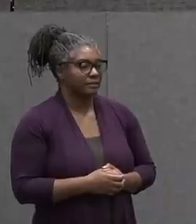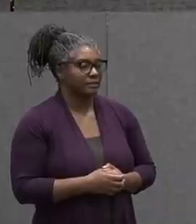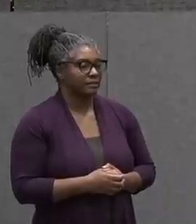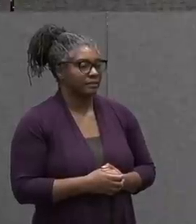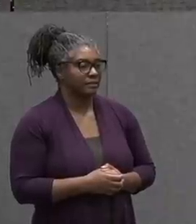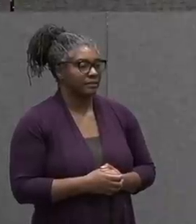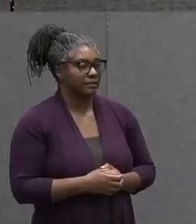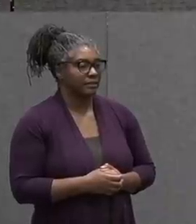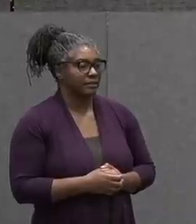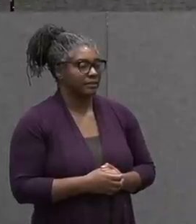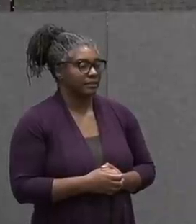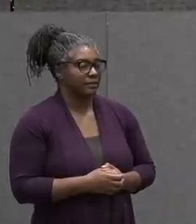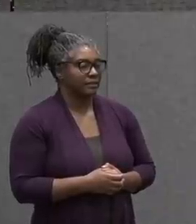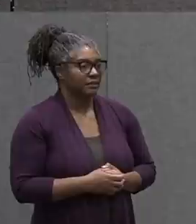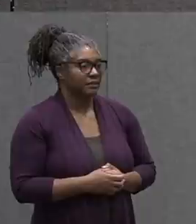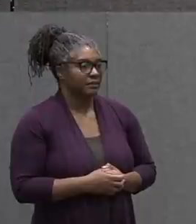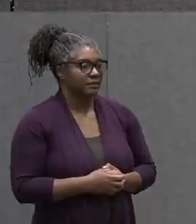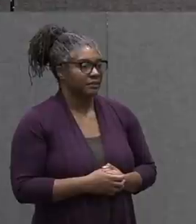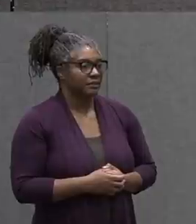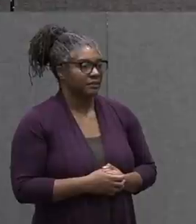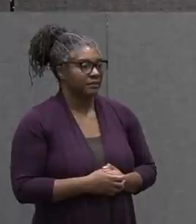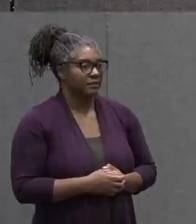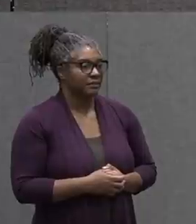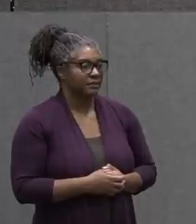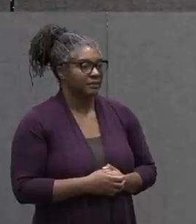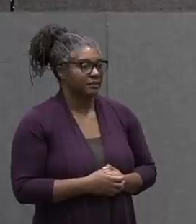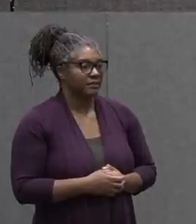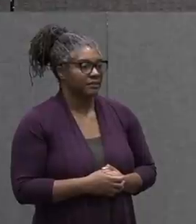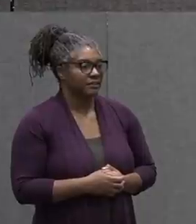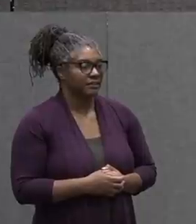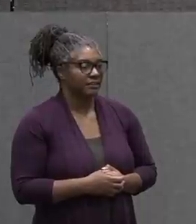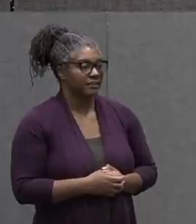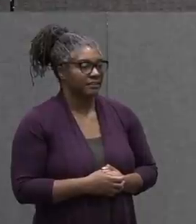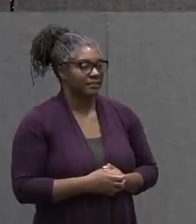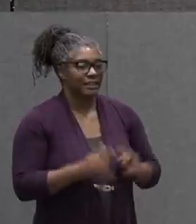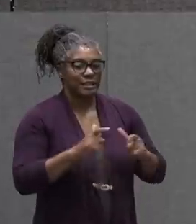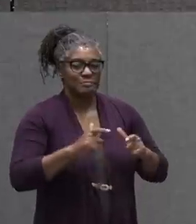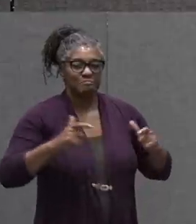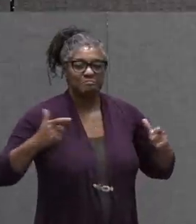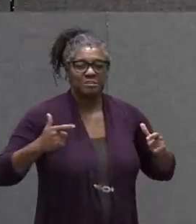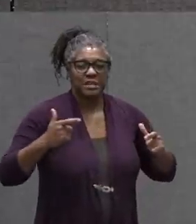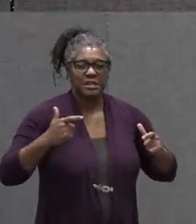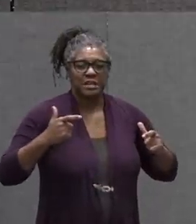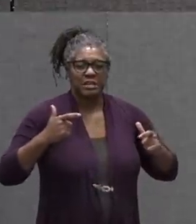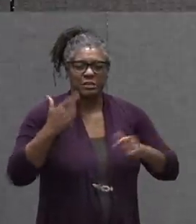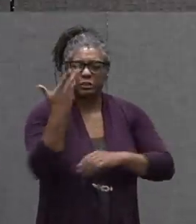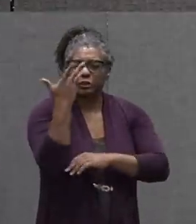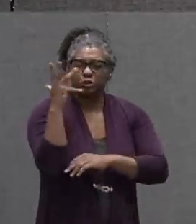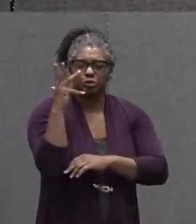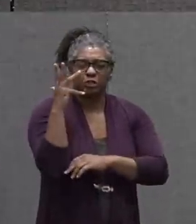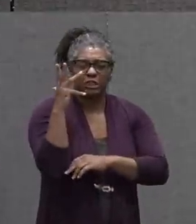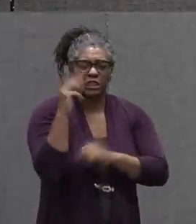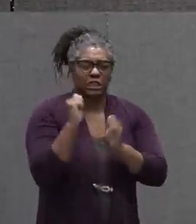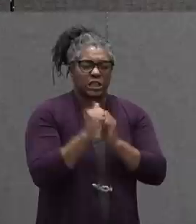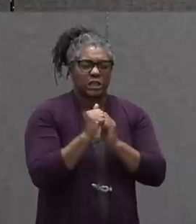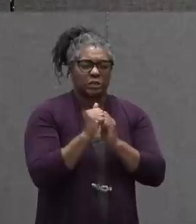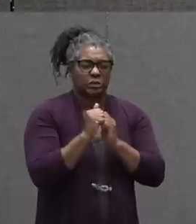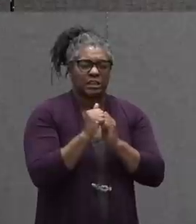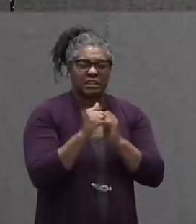Going to draw some nice big leafy trees.